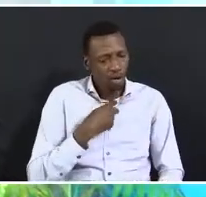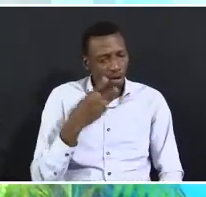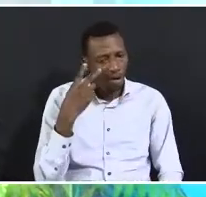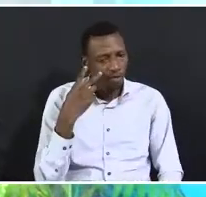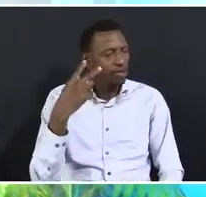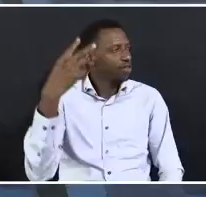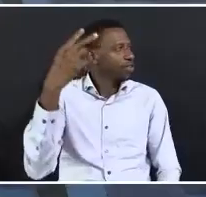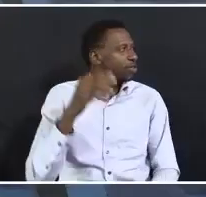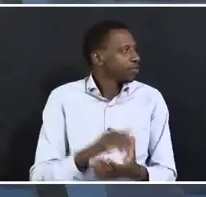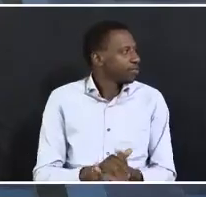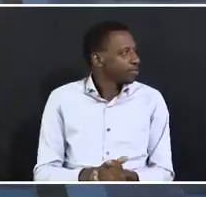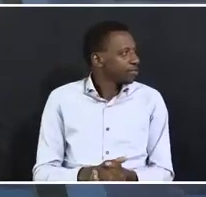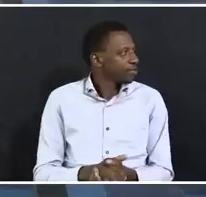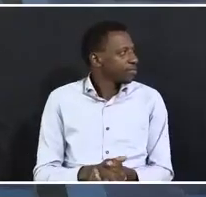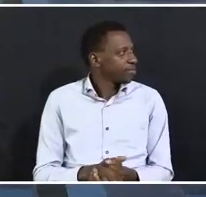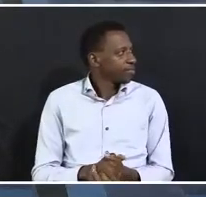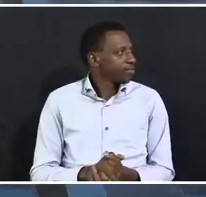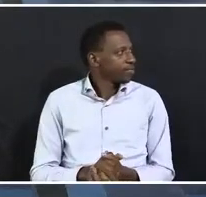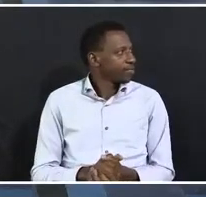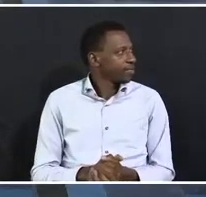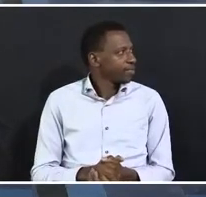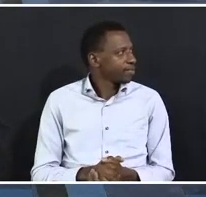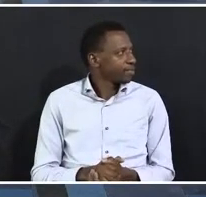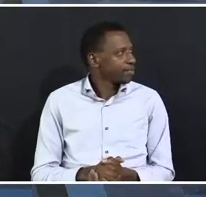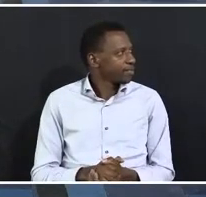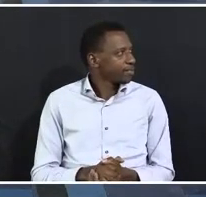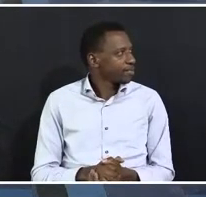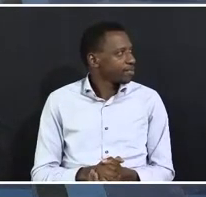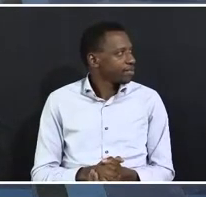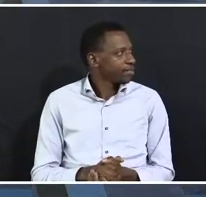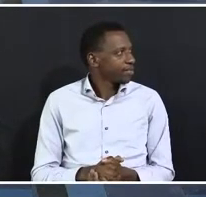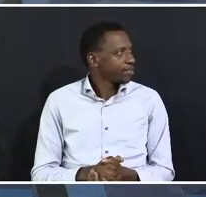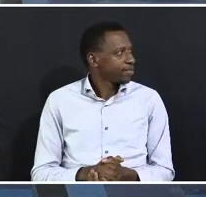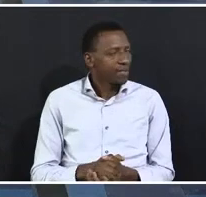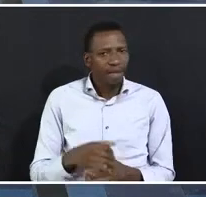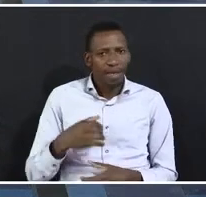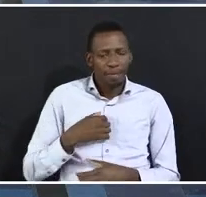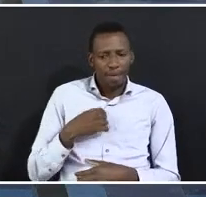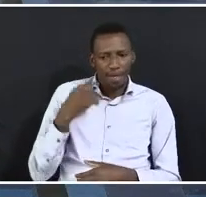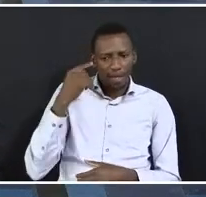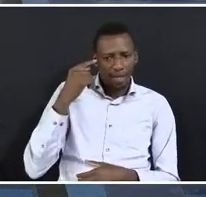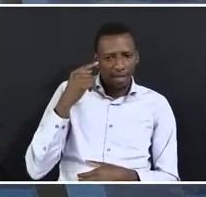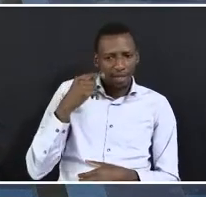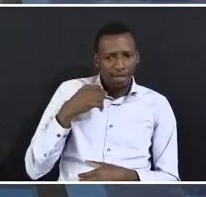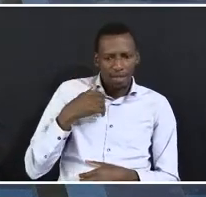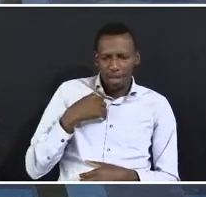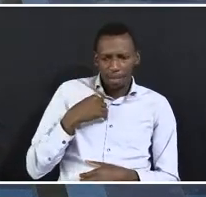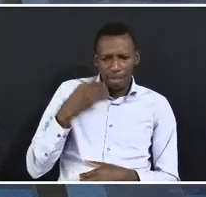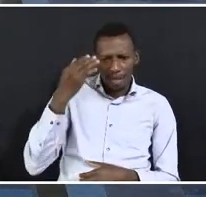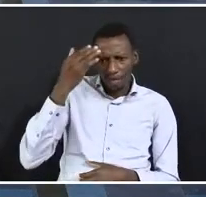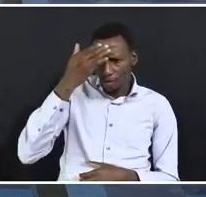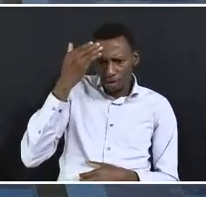They are not with me. I told you of that lady who rejected me. It was it here?